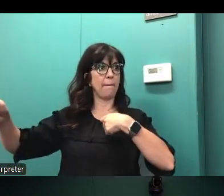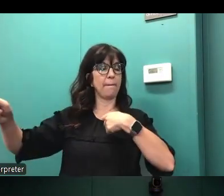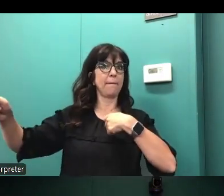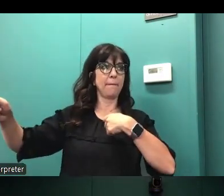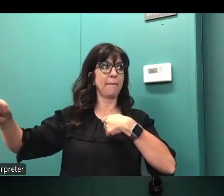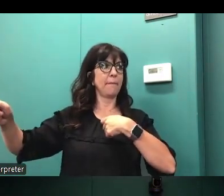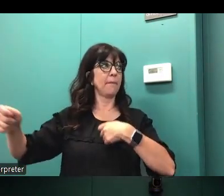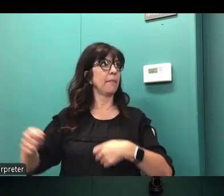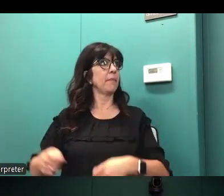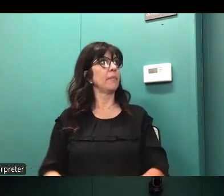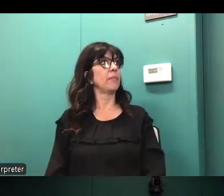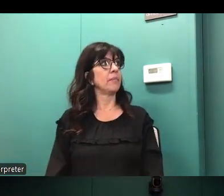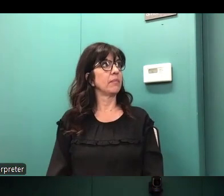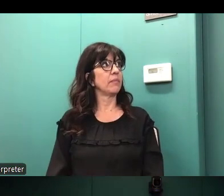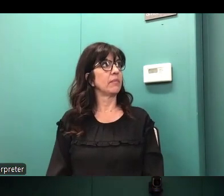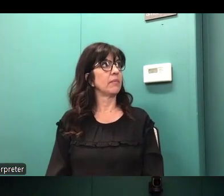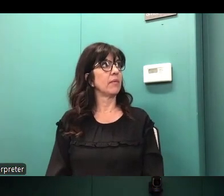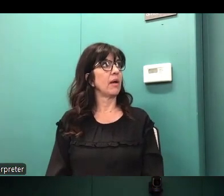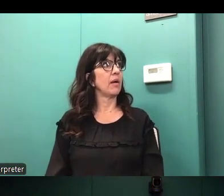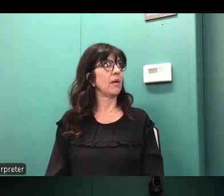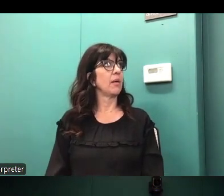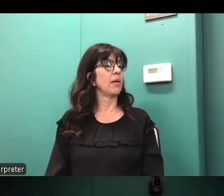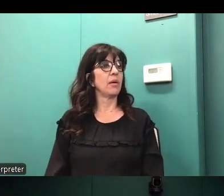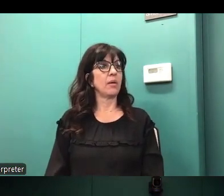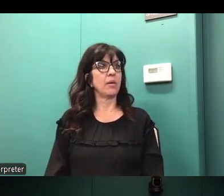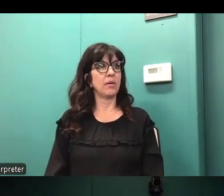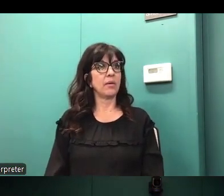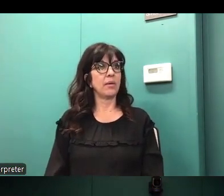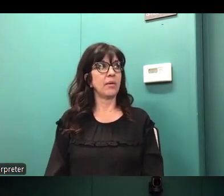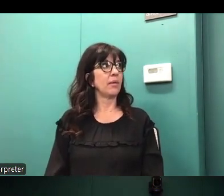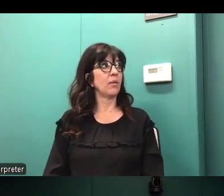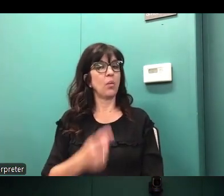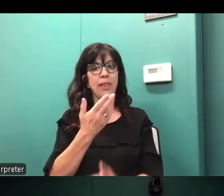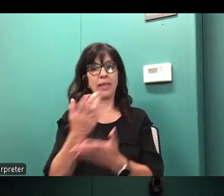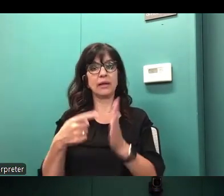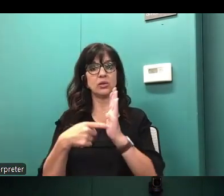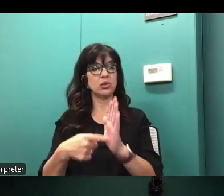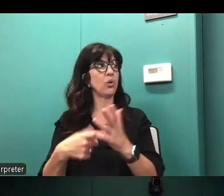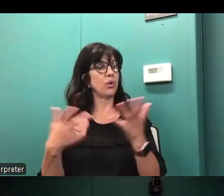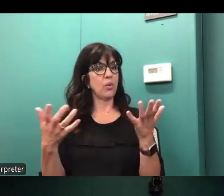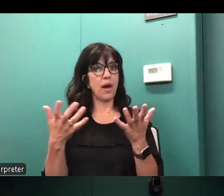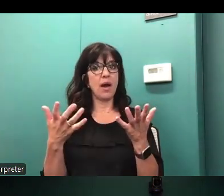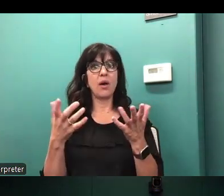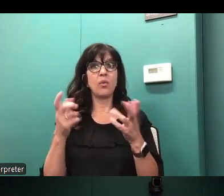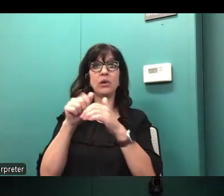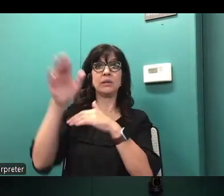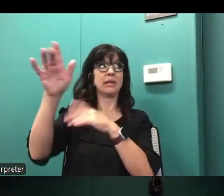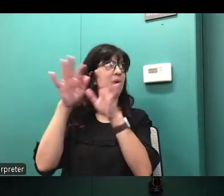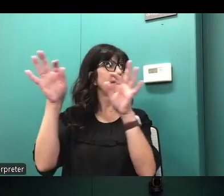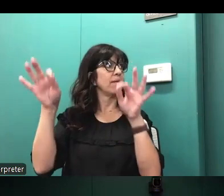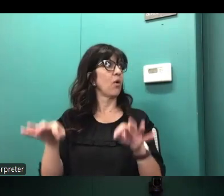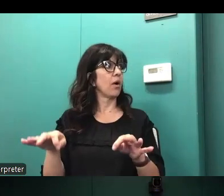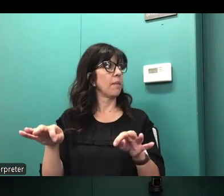Okay, so I'm gonna hold this for a second. One of the things that we want to show you guys too is like when you're sending a form, go ahead, Jimmy.